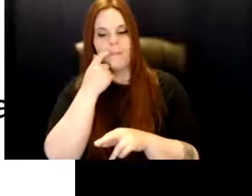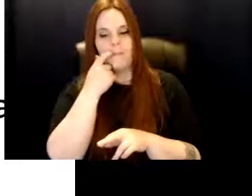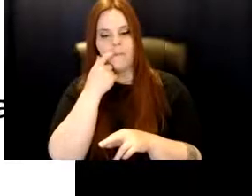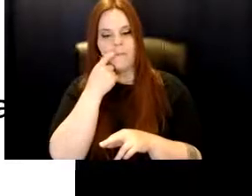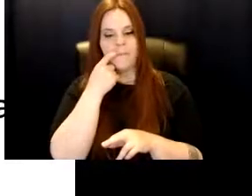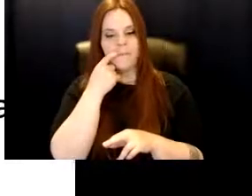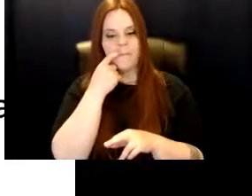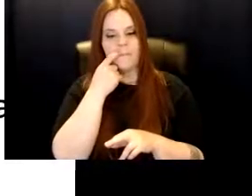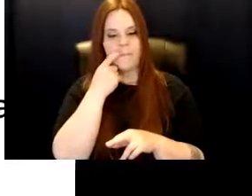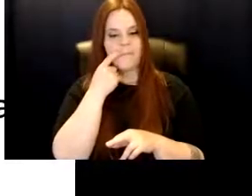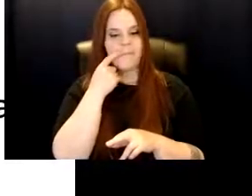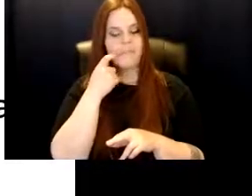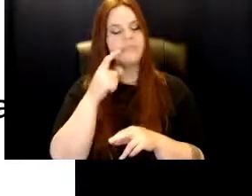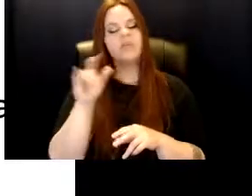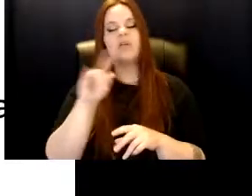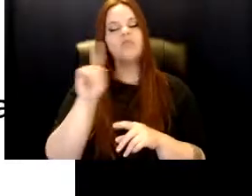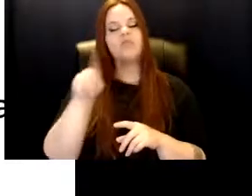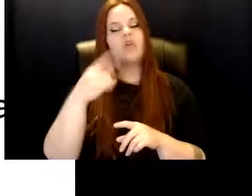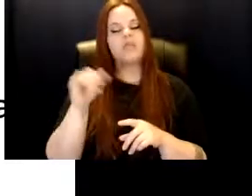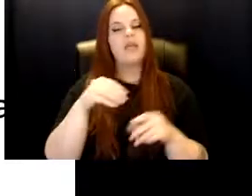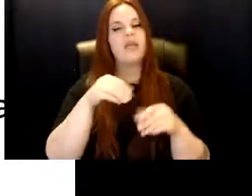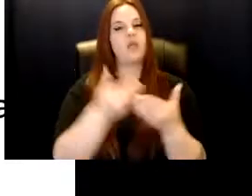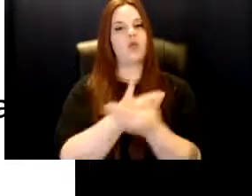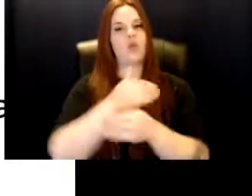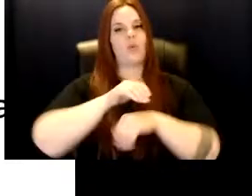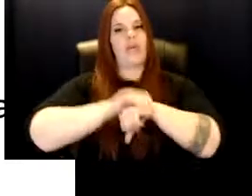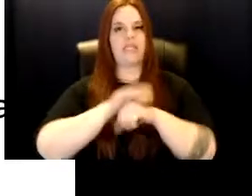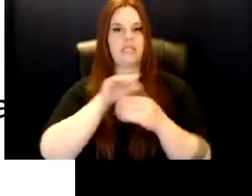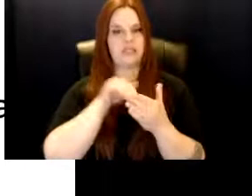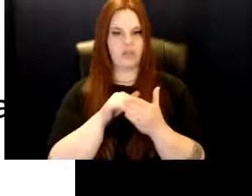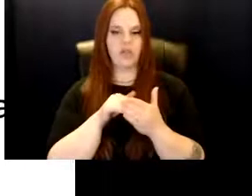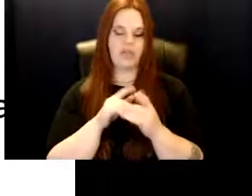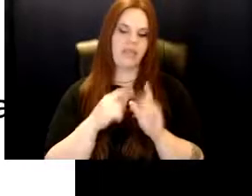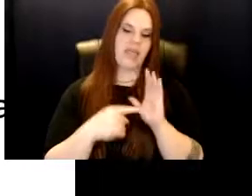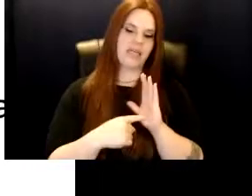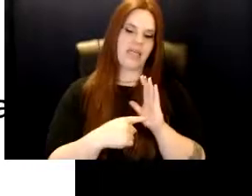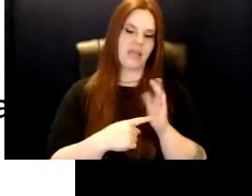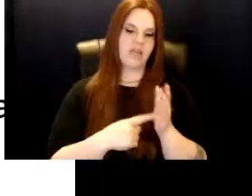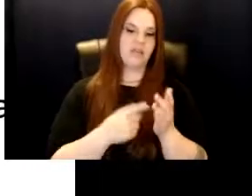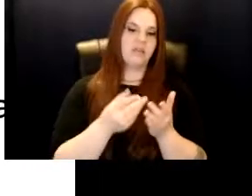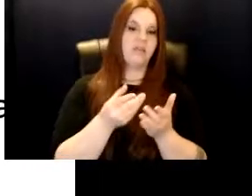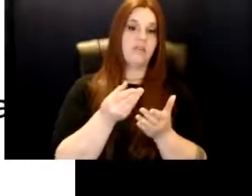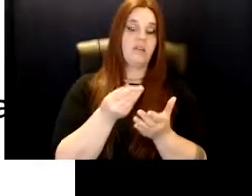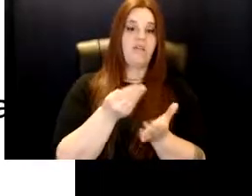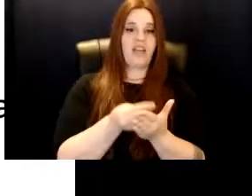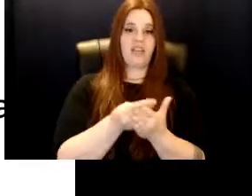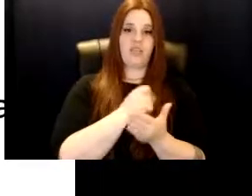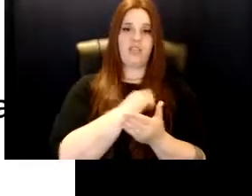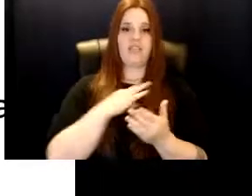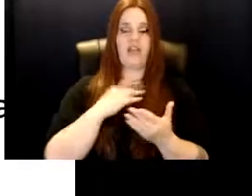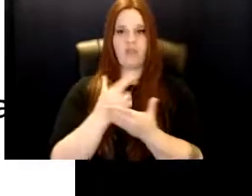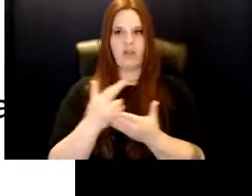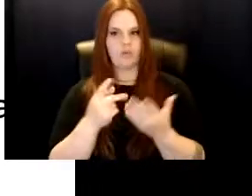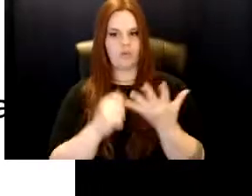in the New England Center, indicated an insufficient allocation or focus of financial and staff resources to prioritize